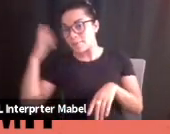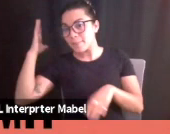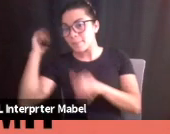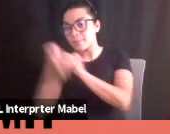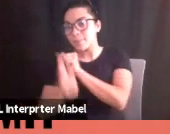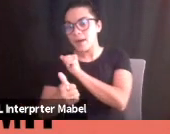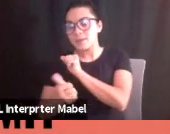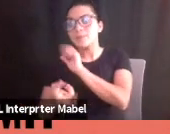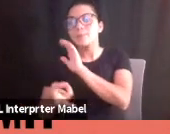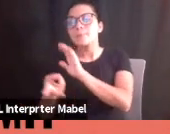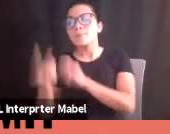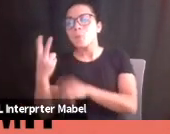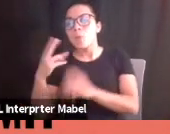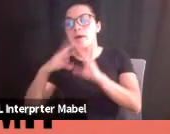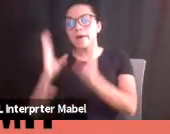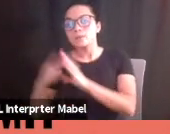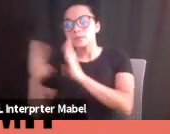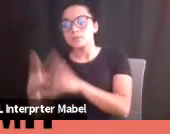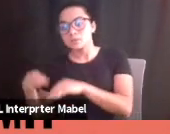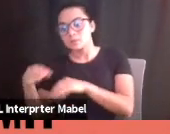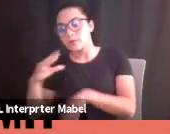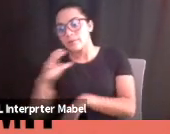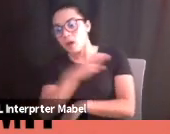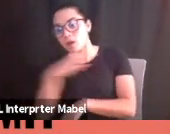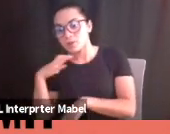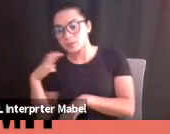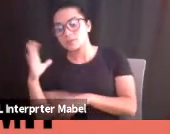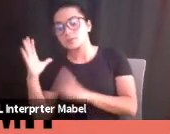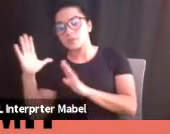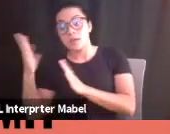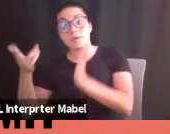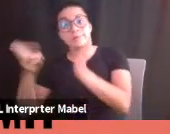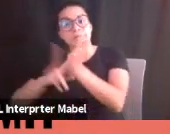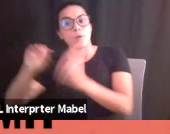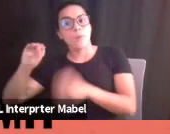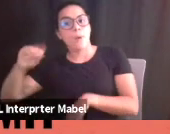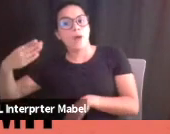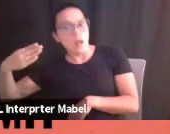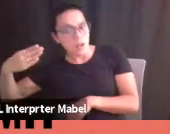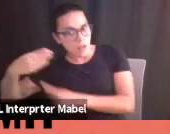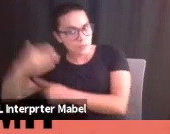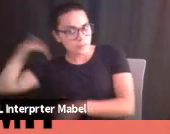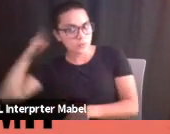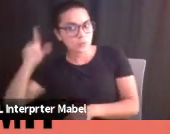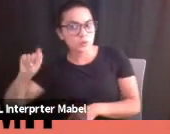through both houses of Congress and signed by President Obama in October of 2016.